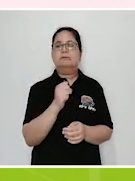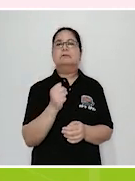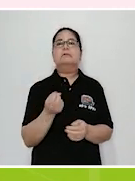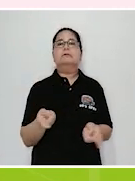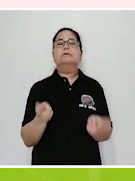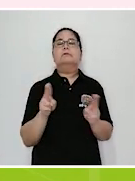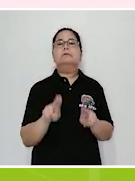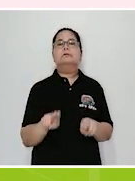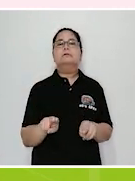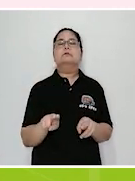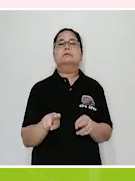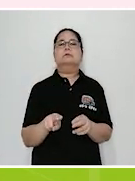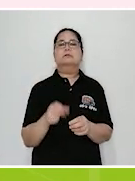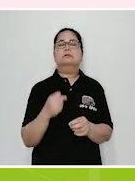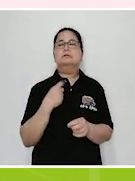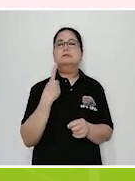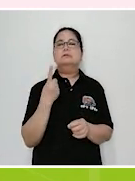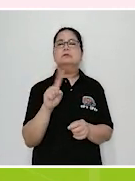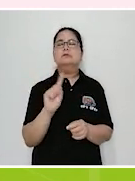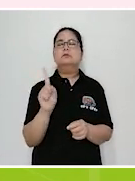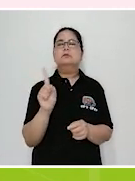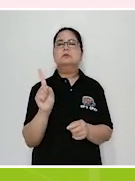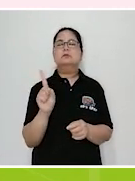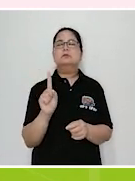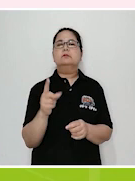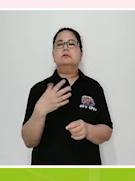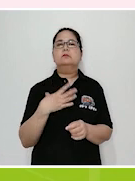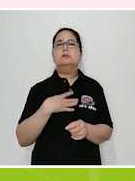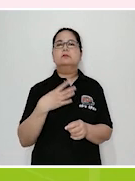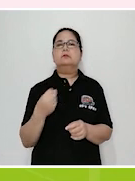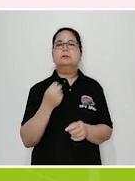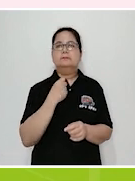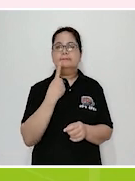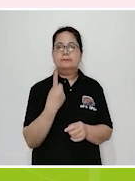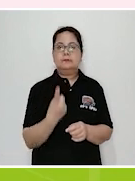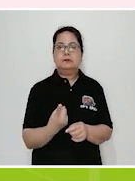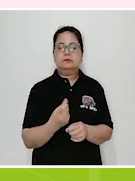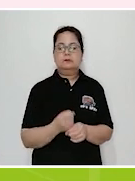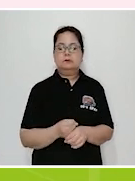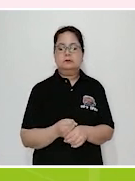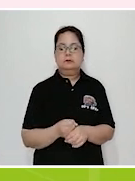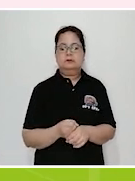Predicting outcomes is simply saying what I want to say.